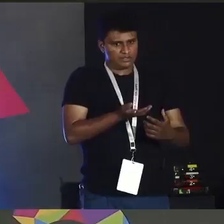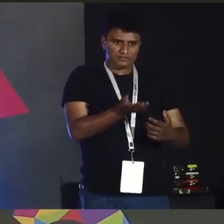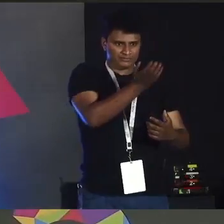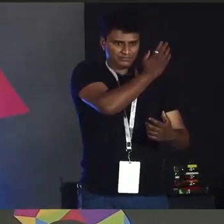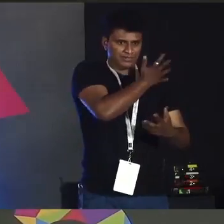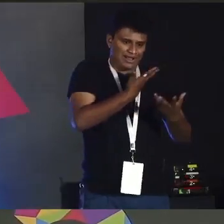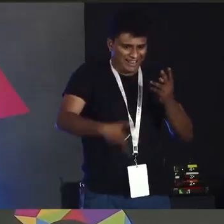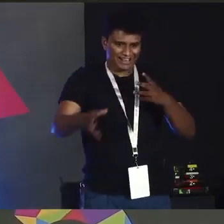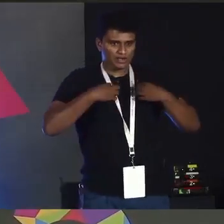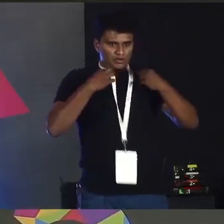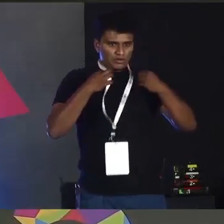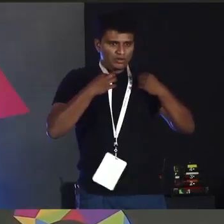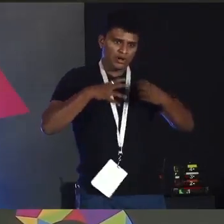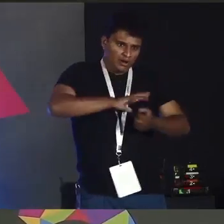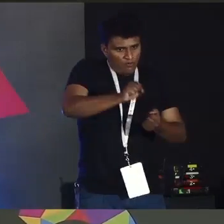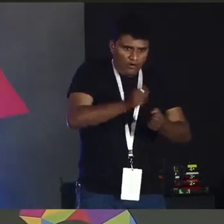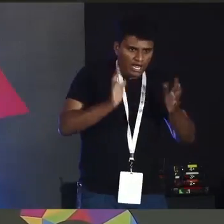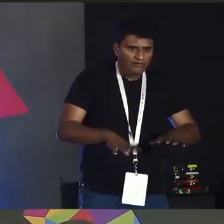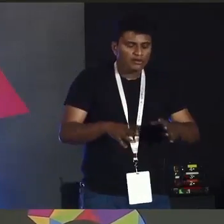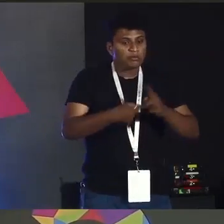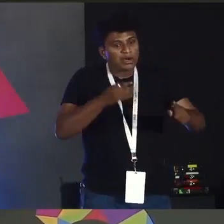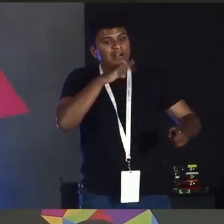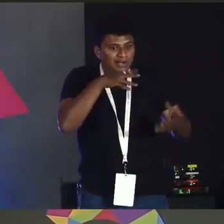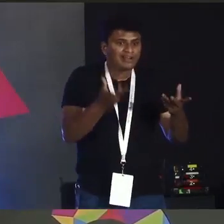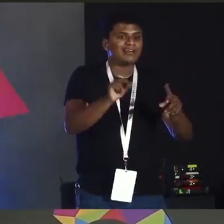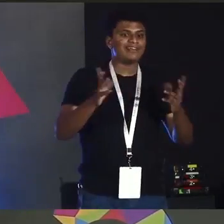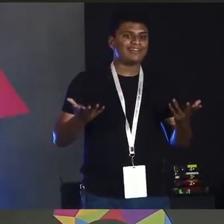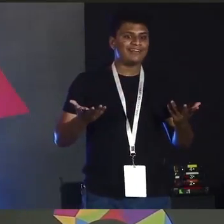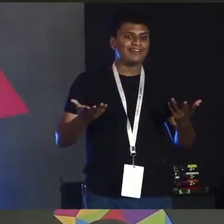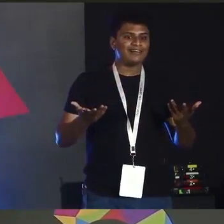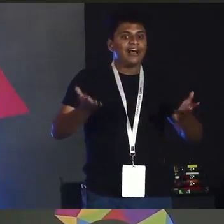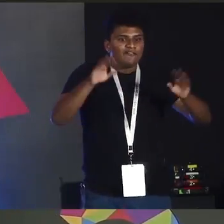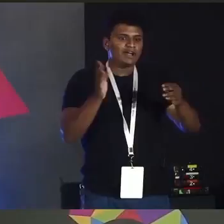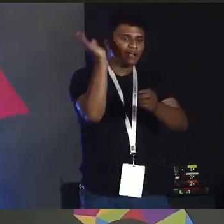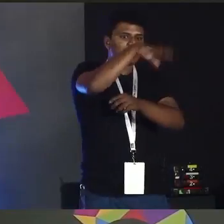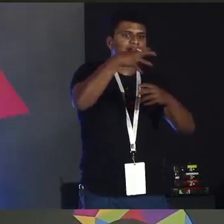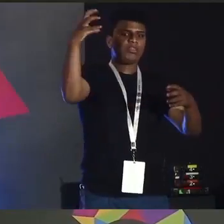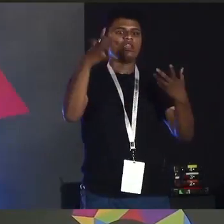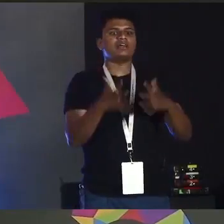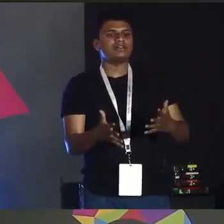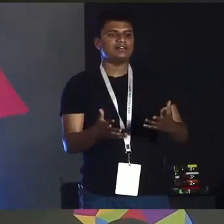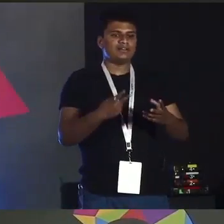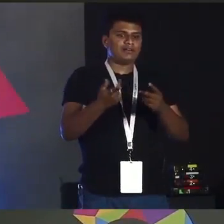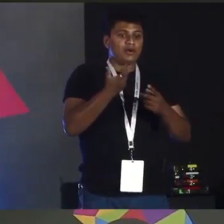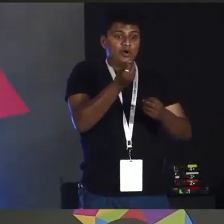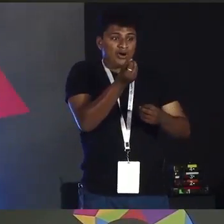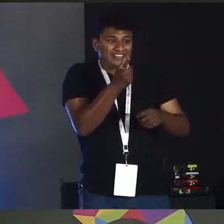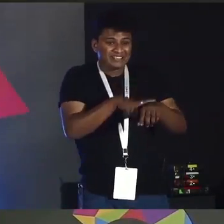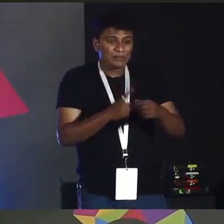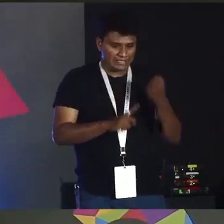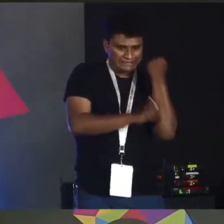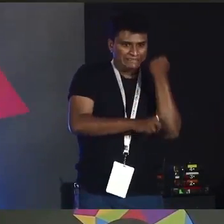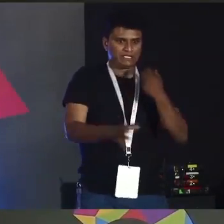sunlight because the kind of clusters people live. Washing is a problem because life depends on public taps. Public taps, in the name of public